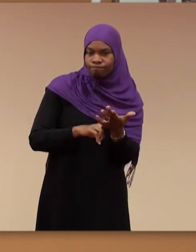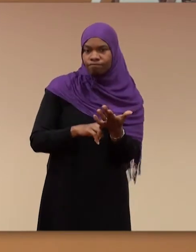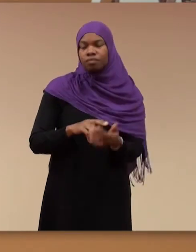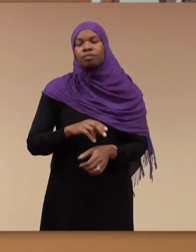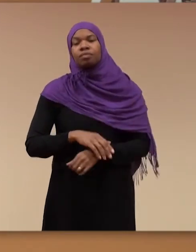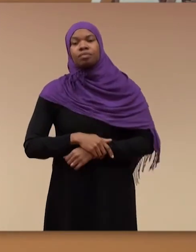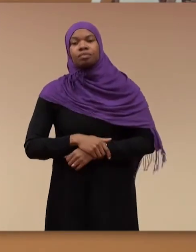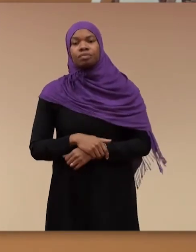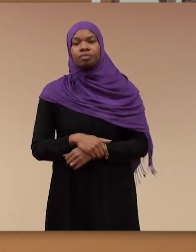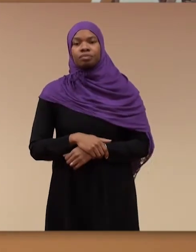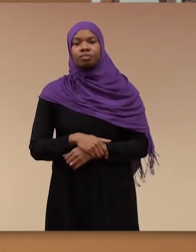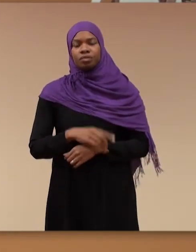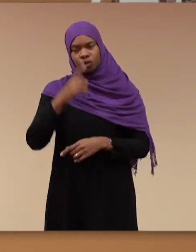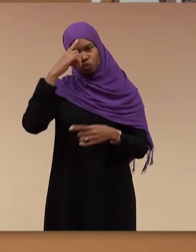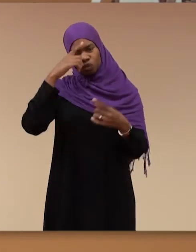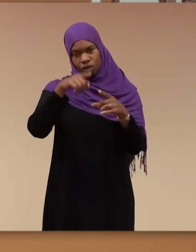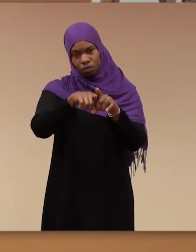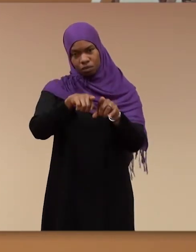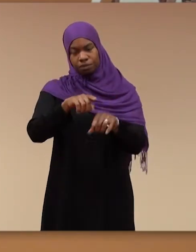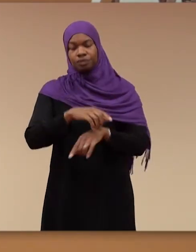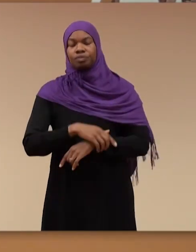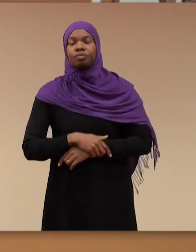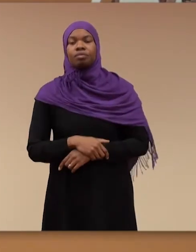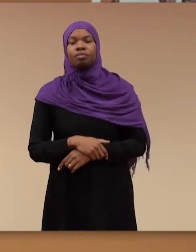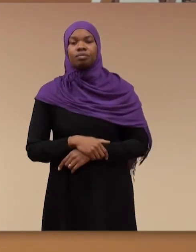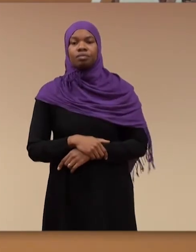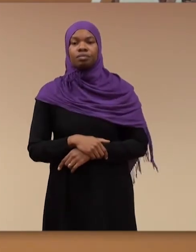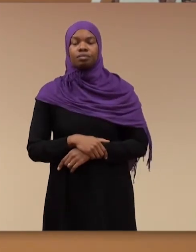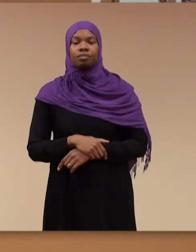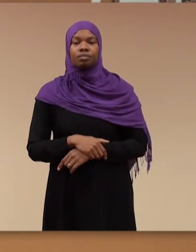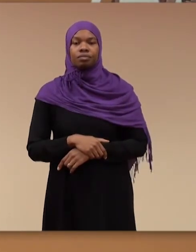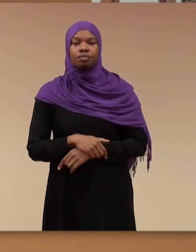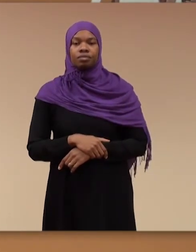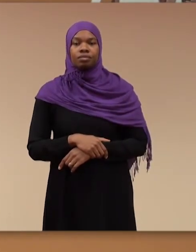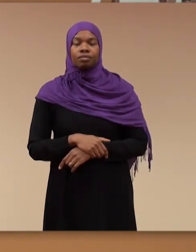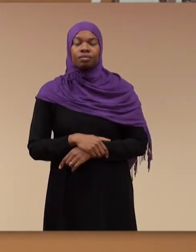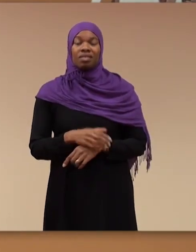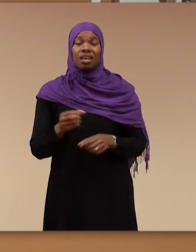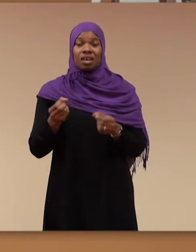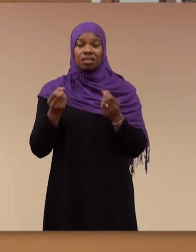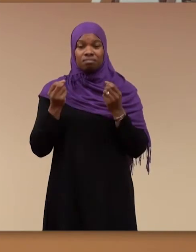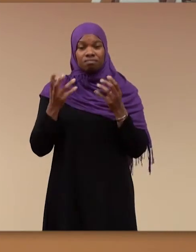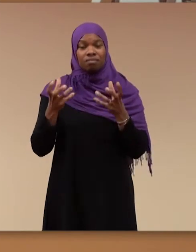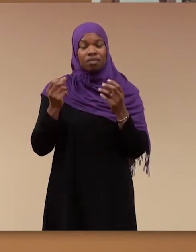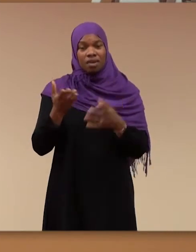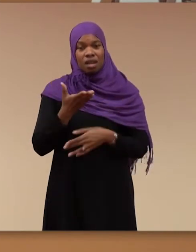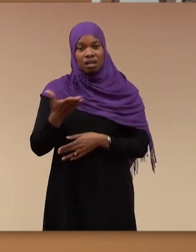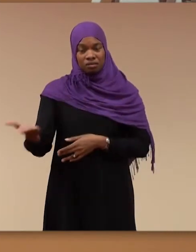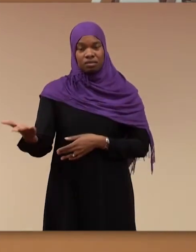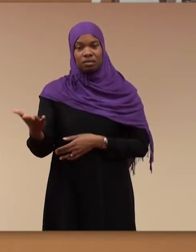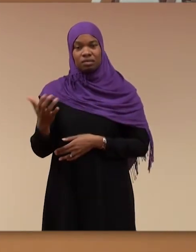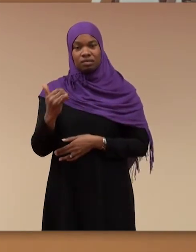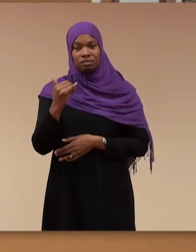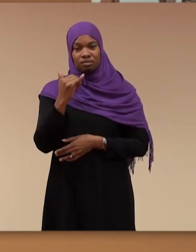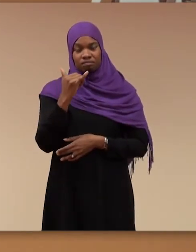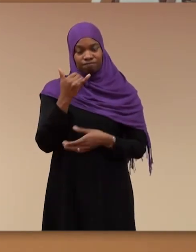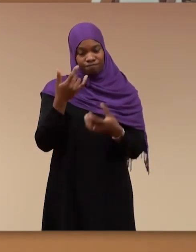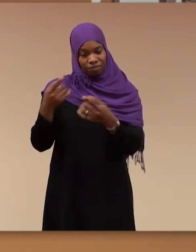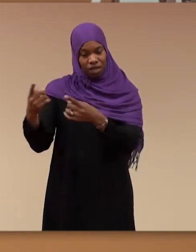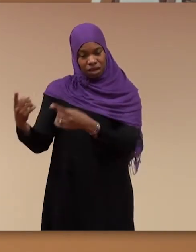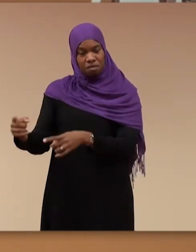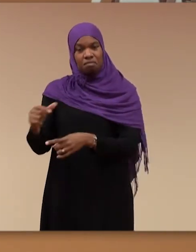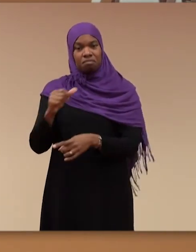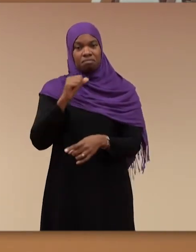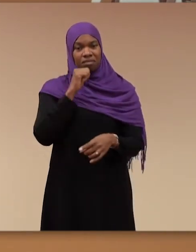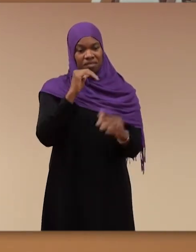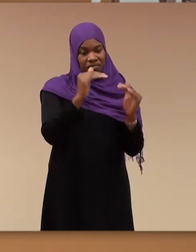where at that time was a lot of injustice and